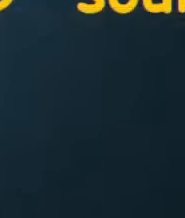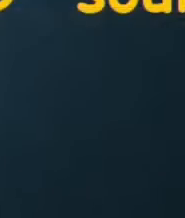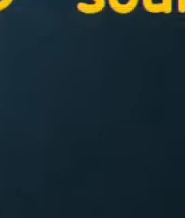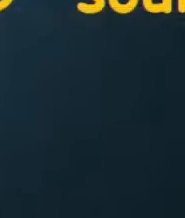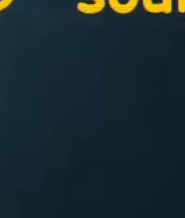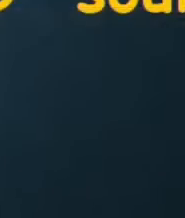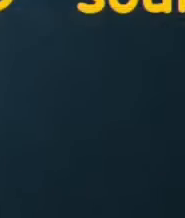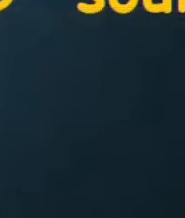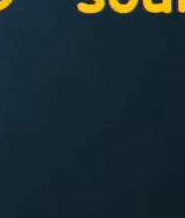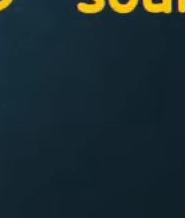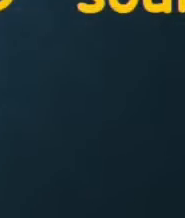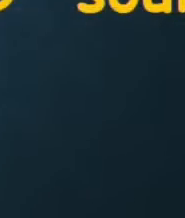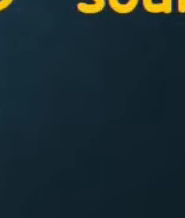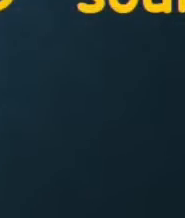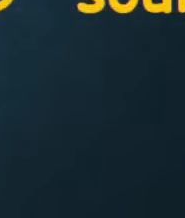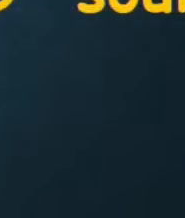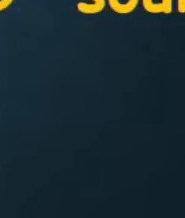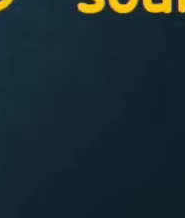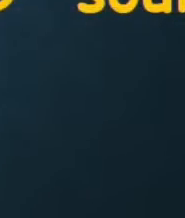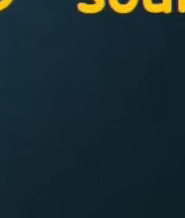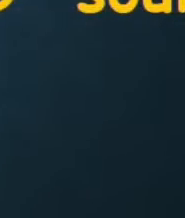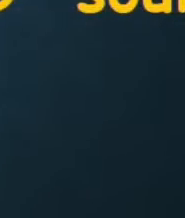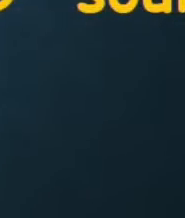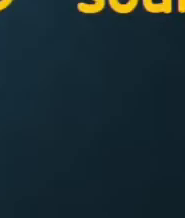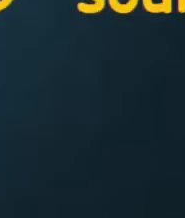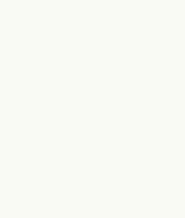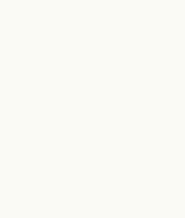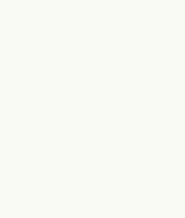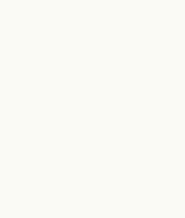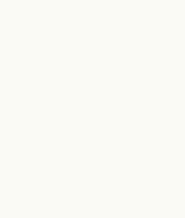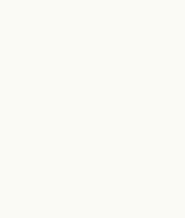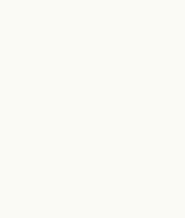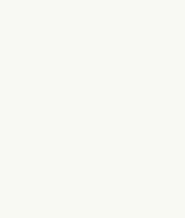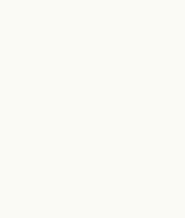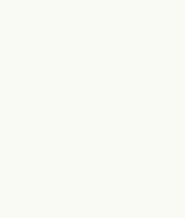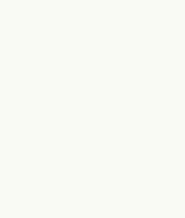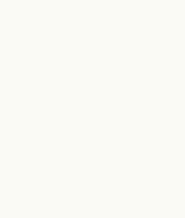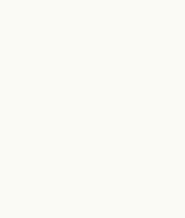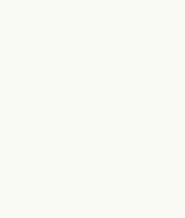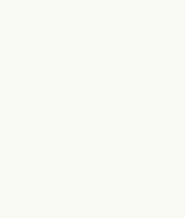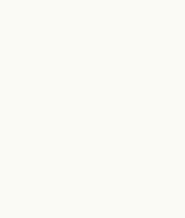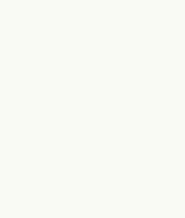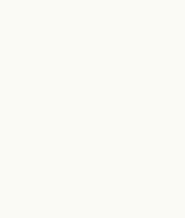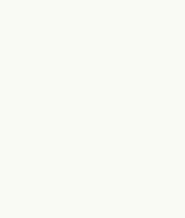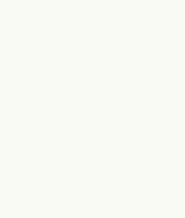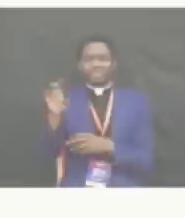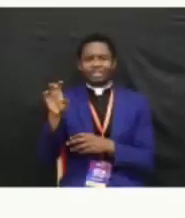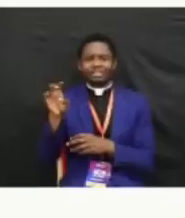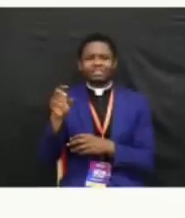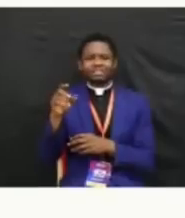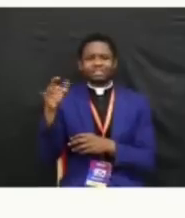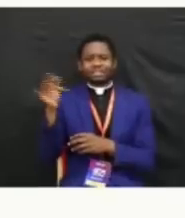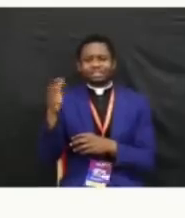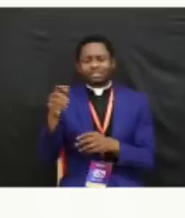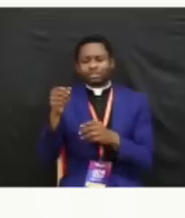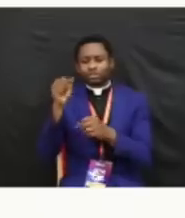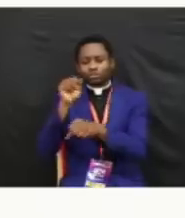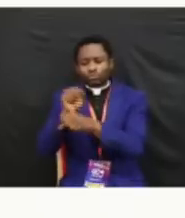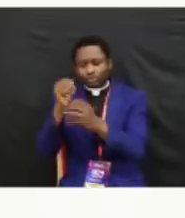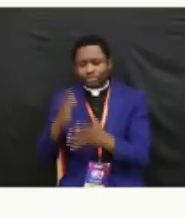These souls included 799 commercial sex workers, 2,359